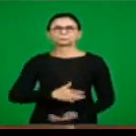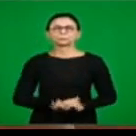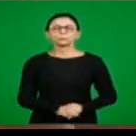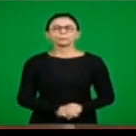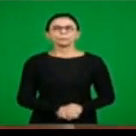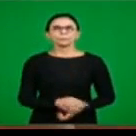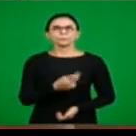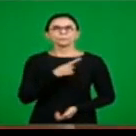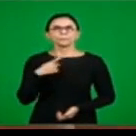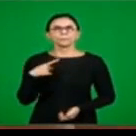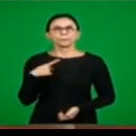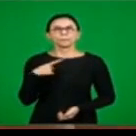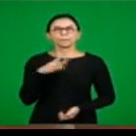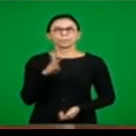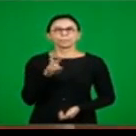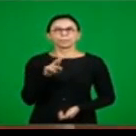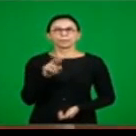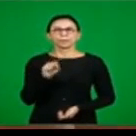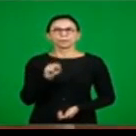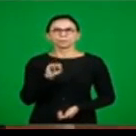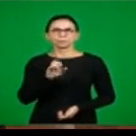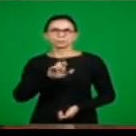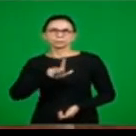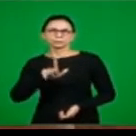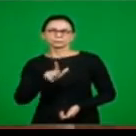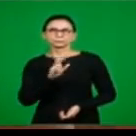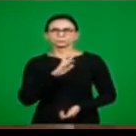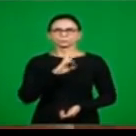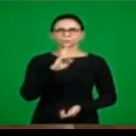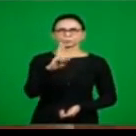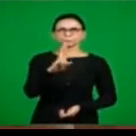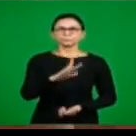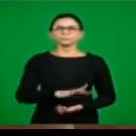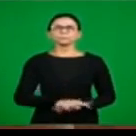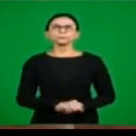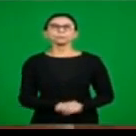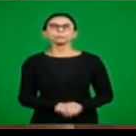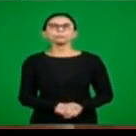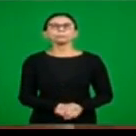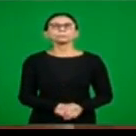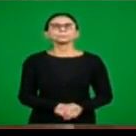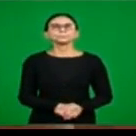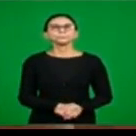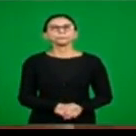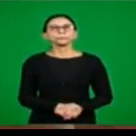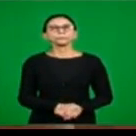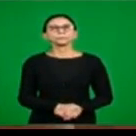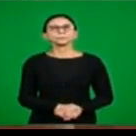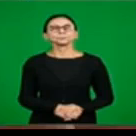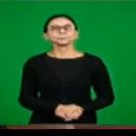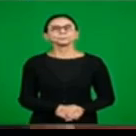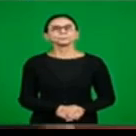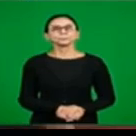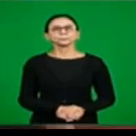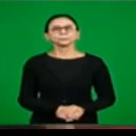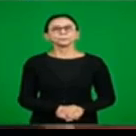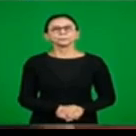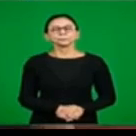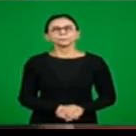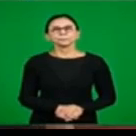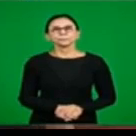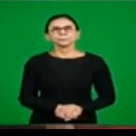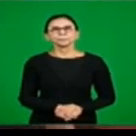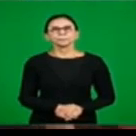gold tried on fire. So now we're going to give the question for the... now we're going to give the next